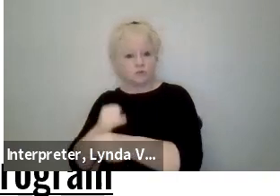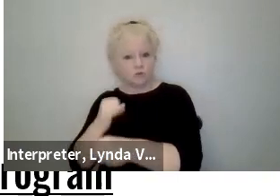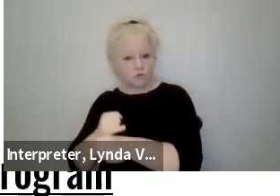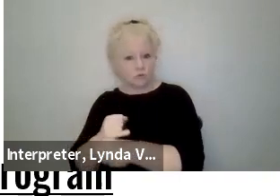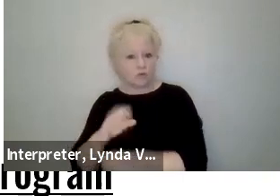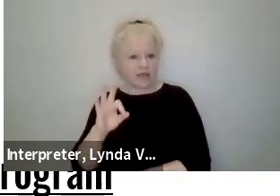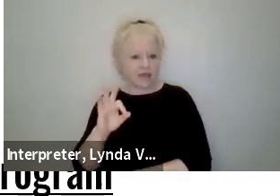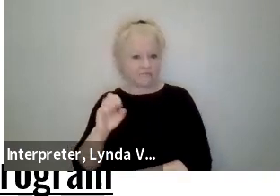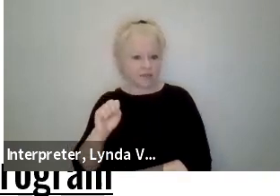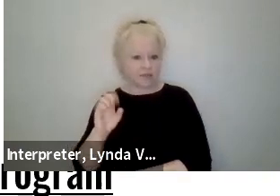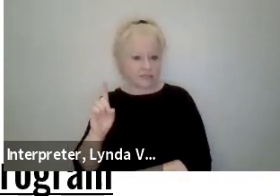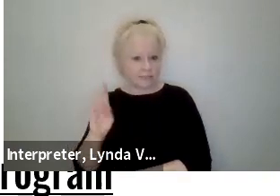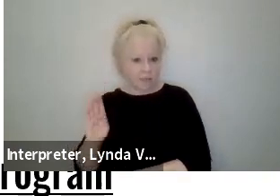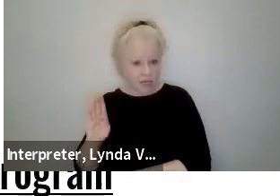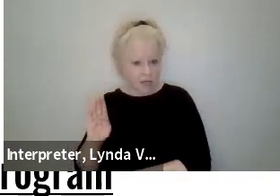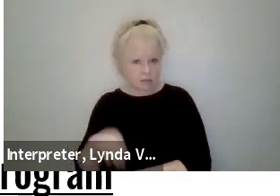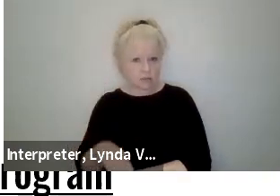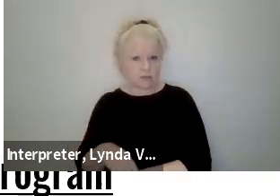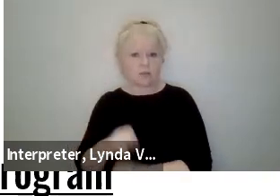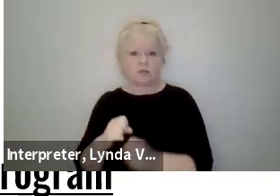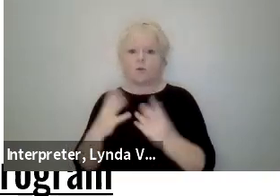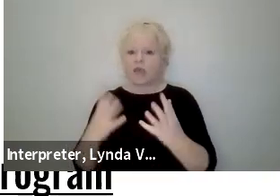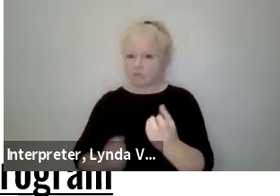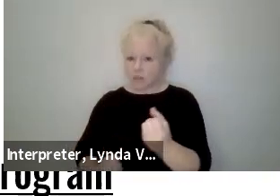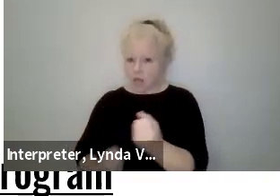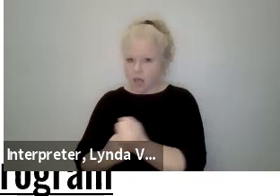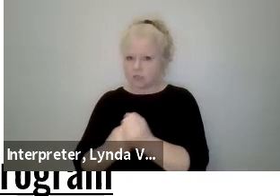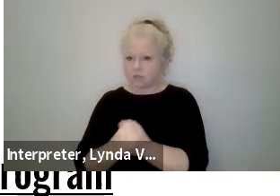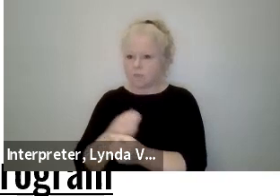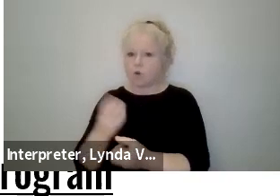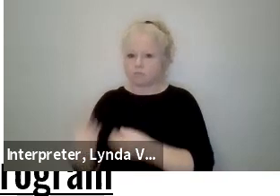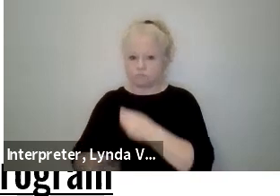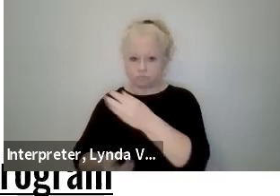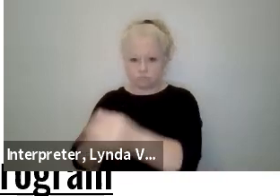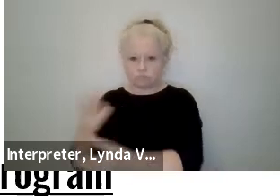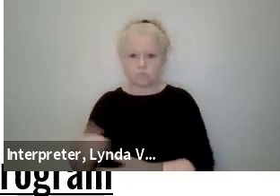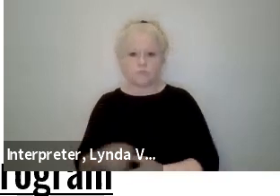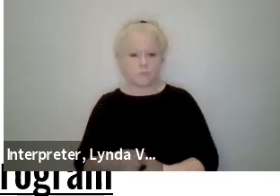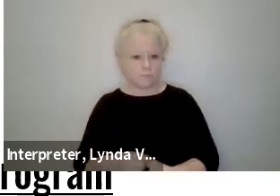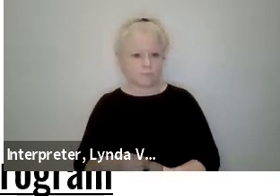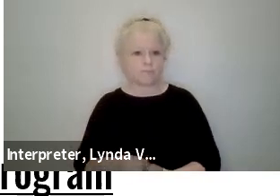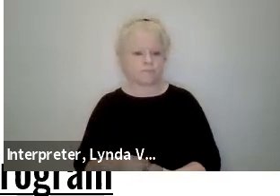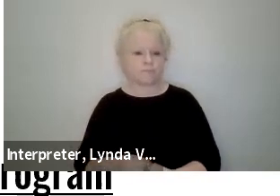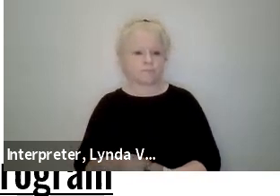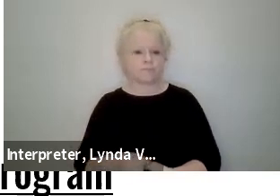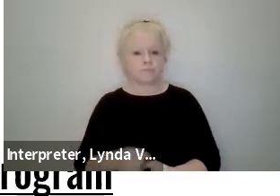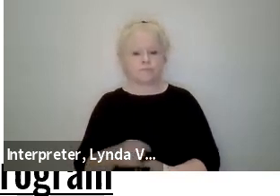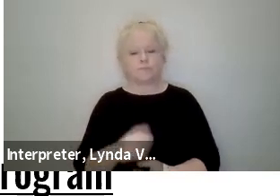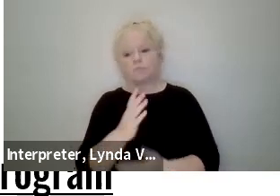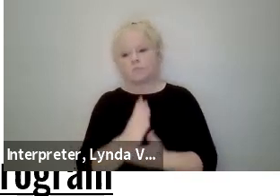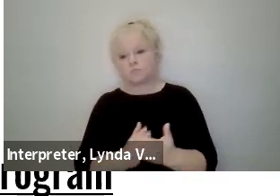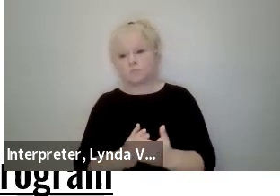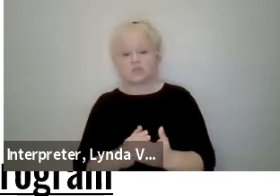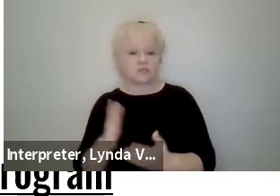FSDB. And so we provide a lot of supports in different ways. And so those folks that might come into our program through